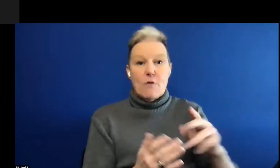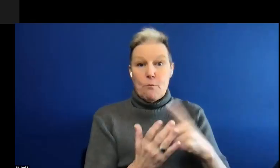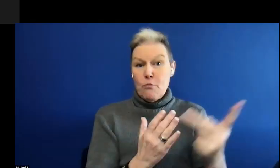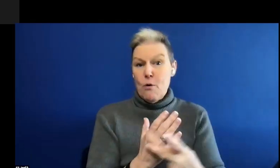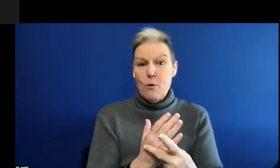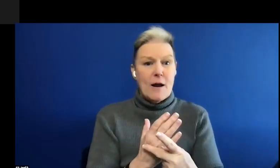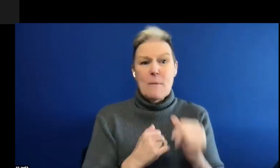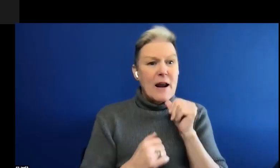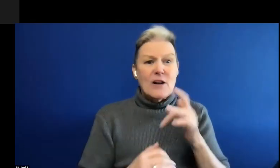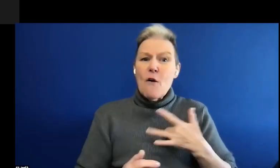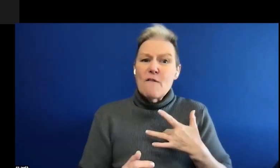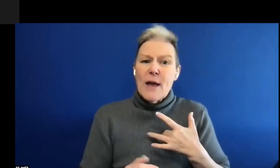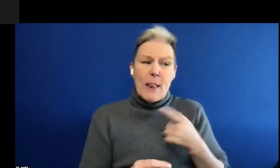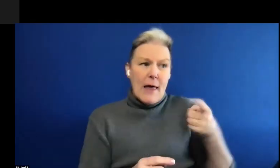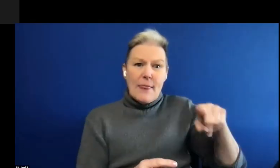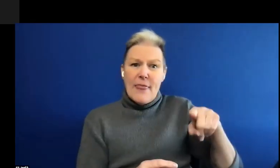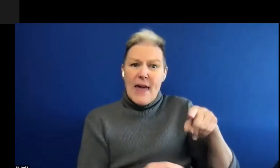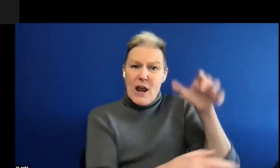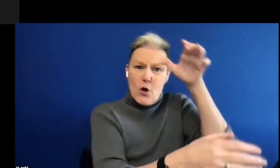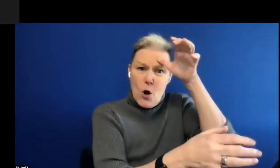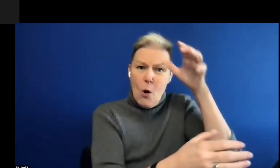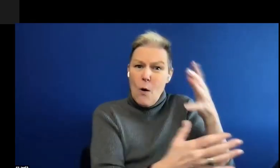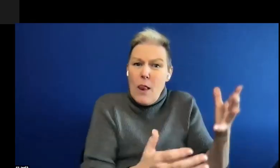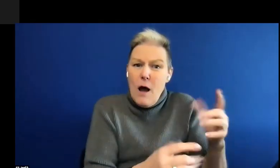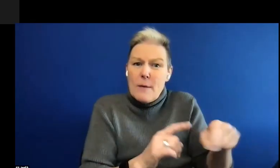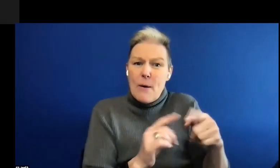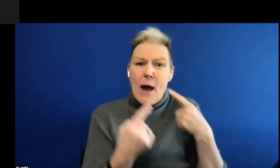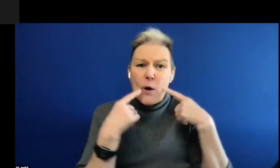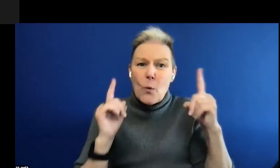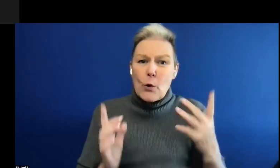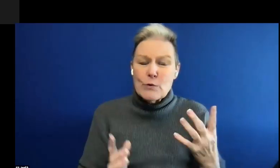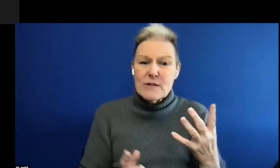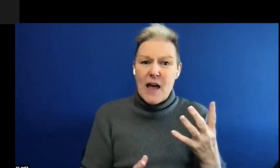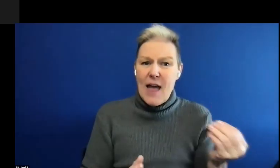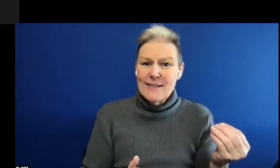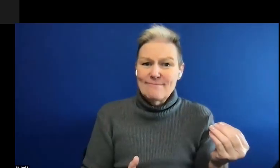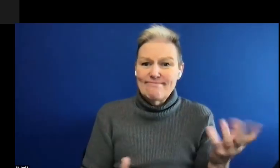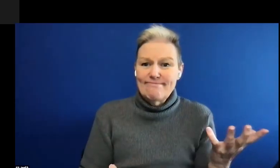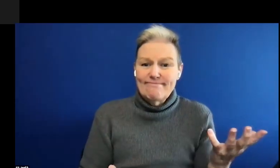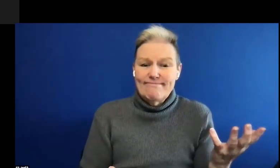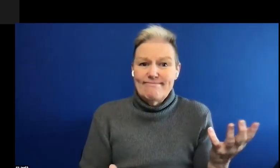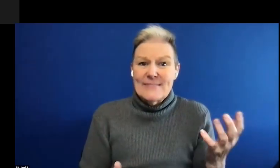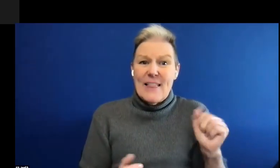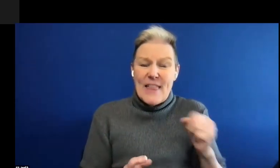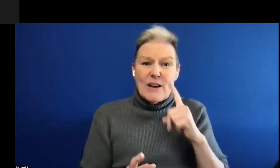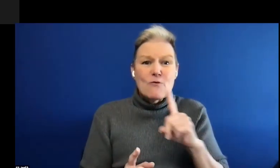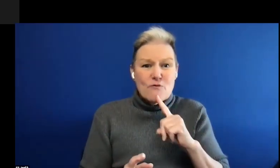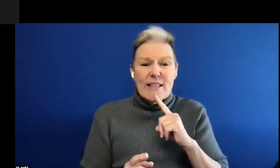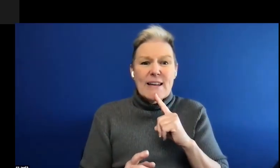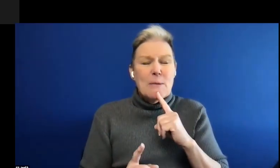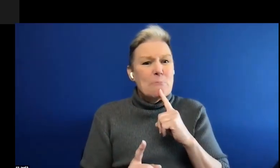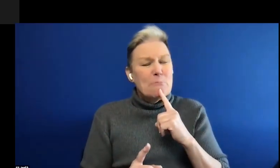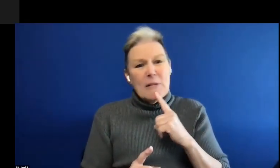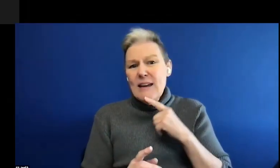really feel like they know very much about how that works. And that's really can be devastating for